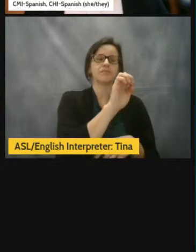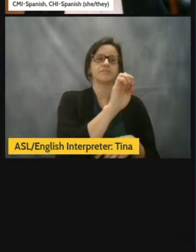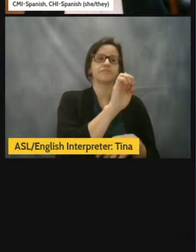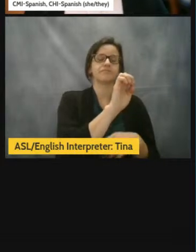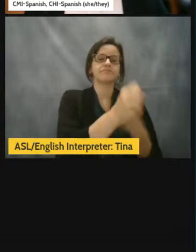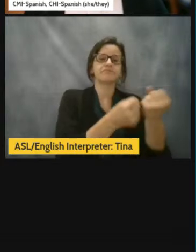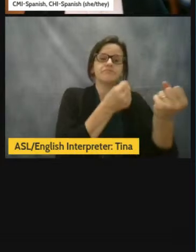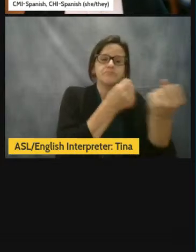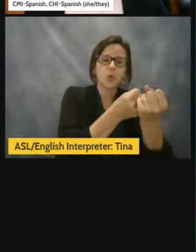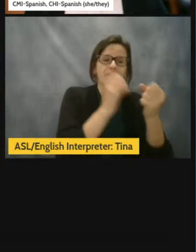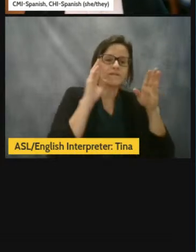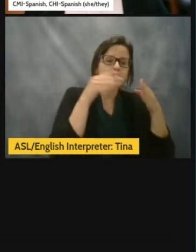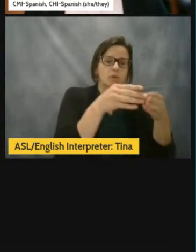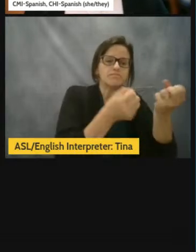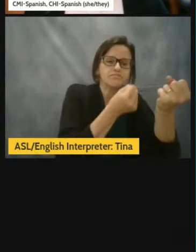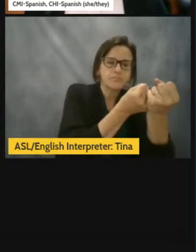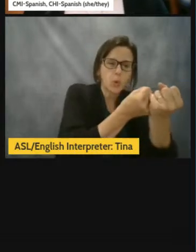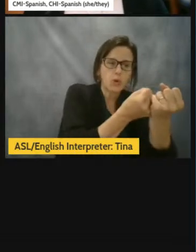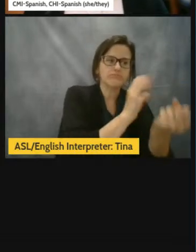outcomes